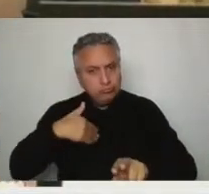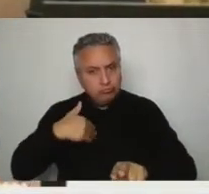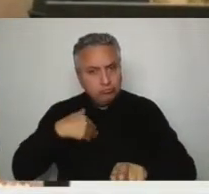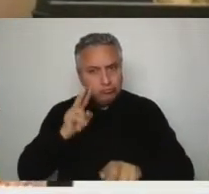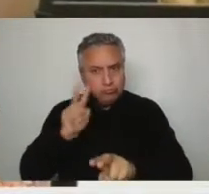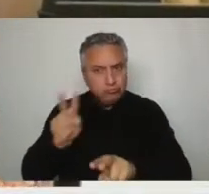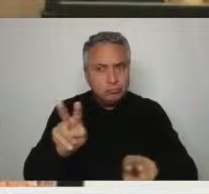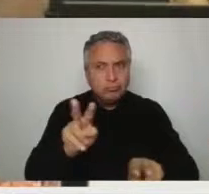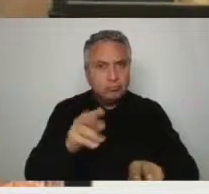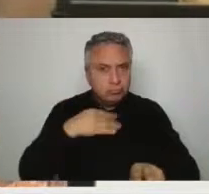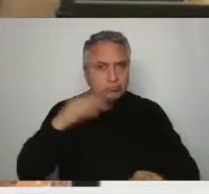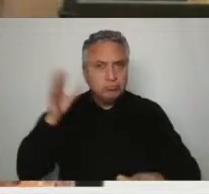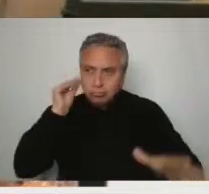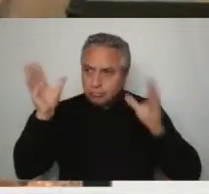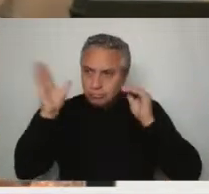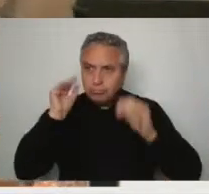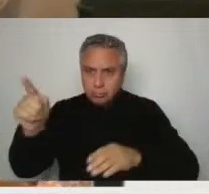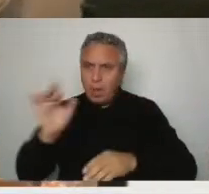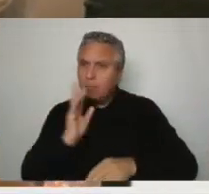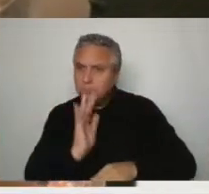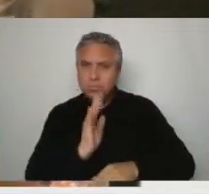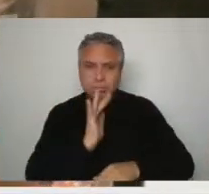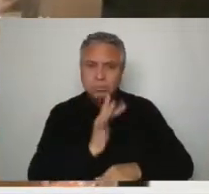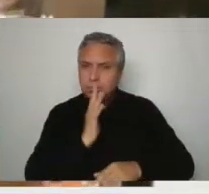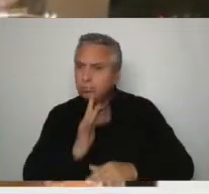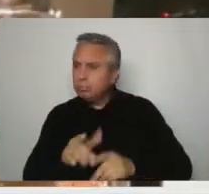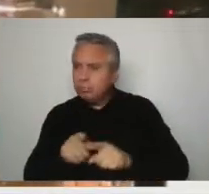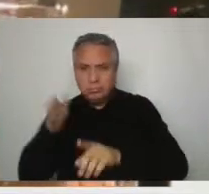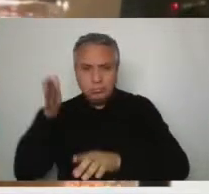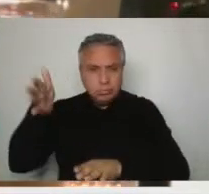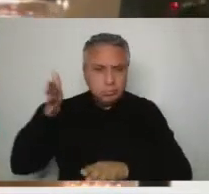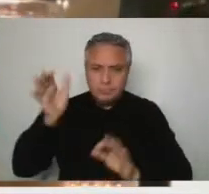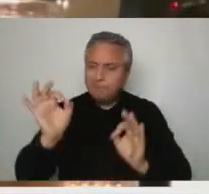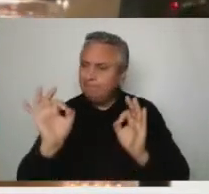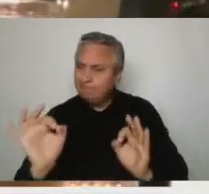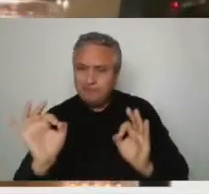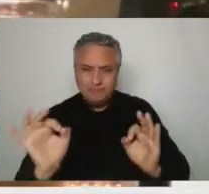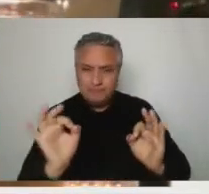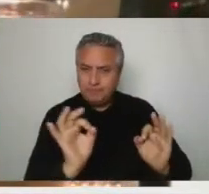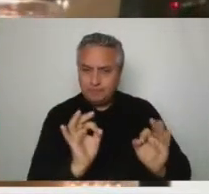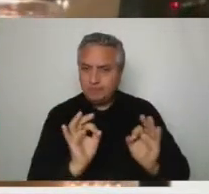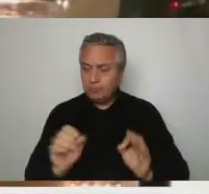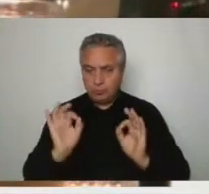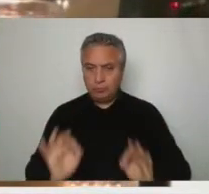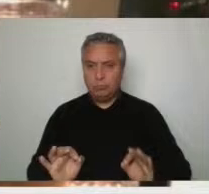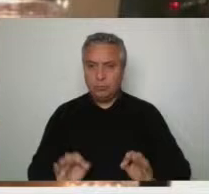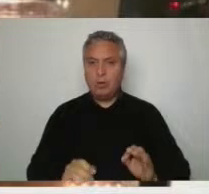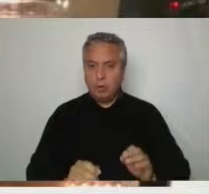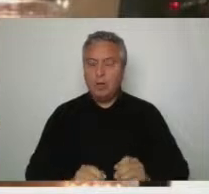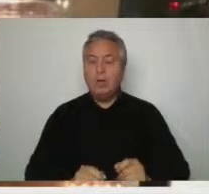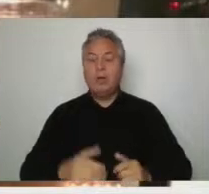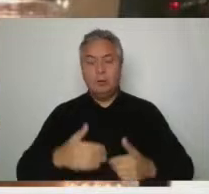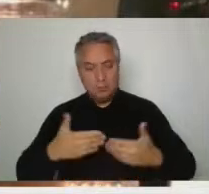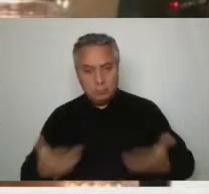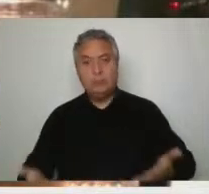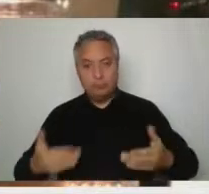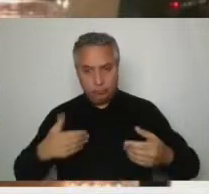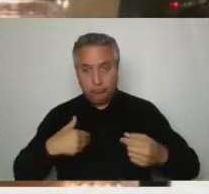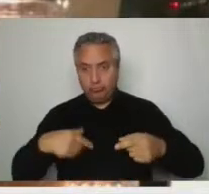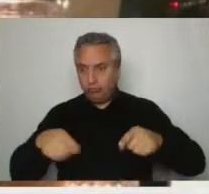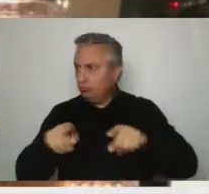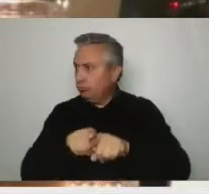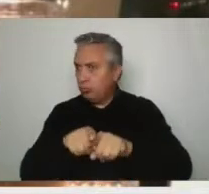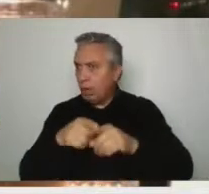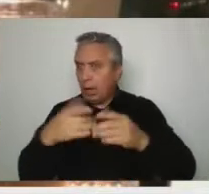I have also heard the excellent presentations that have been comprehensive and quite coherent. This